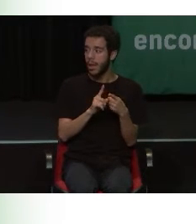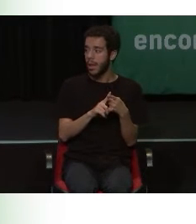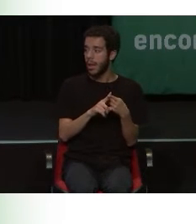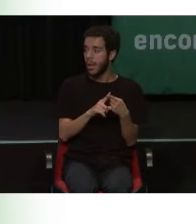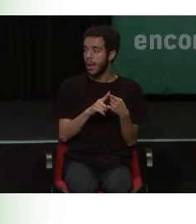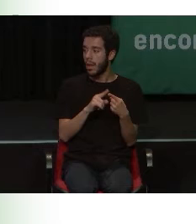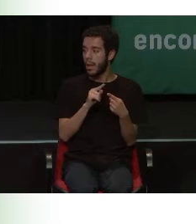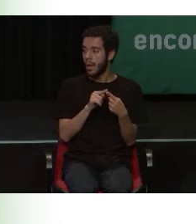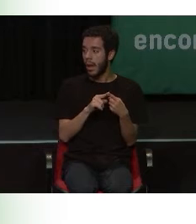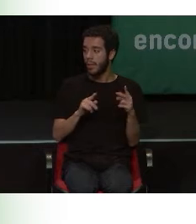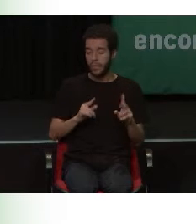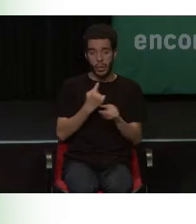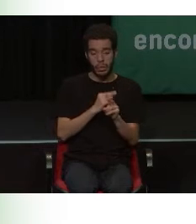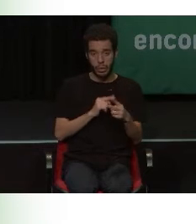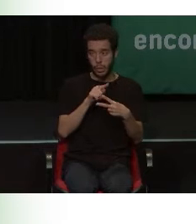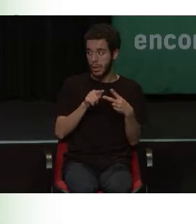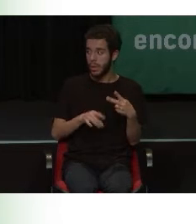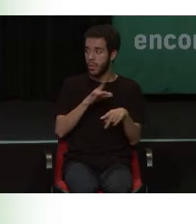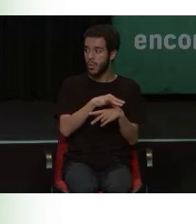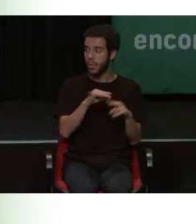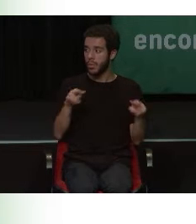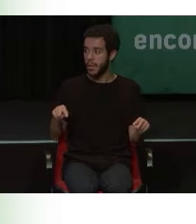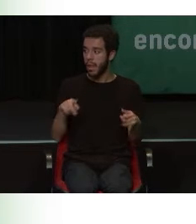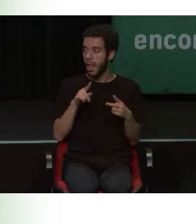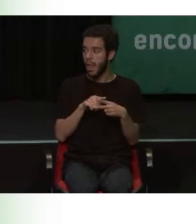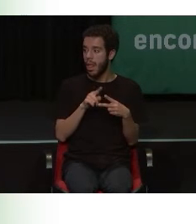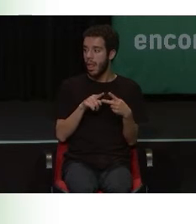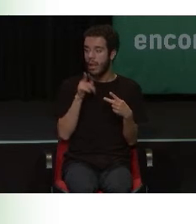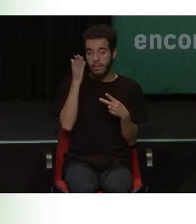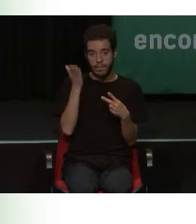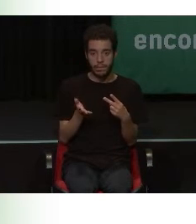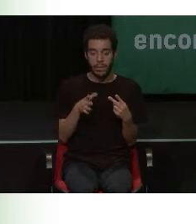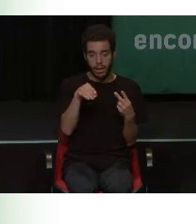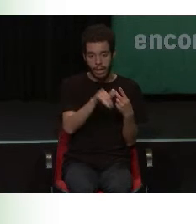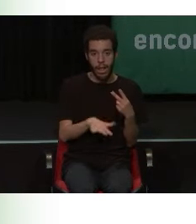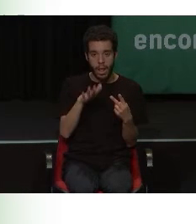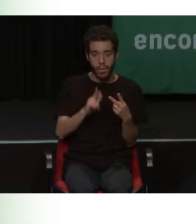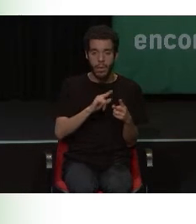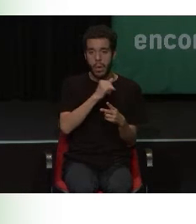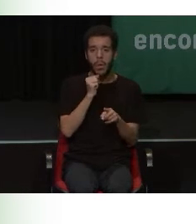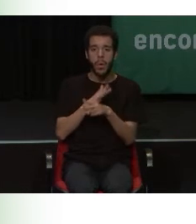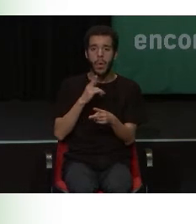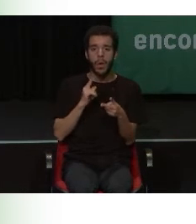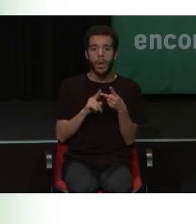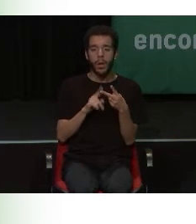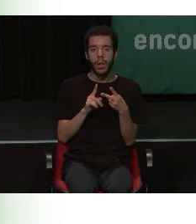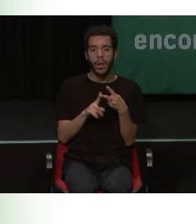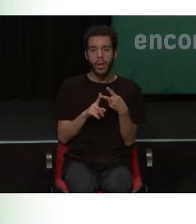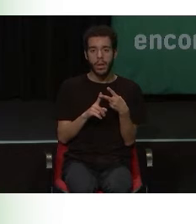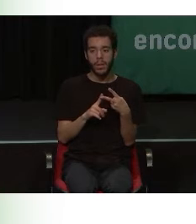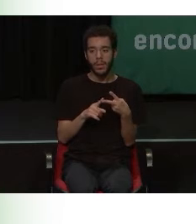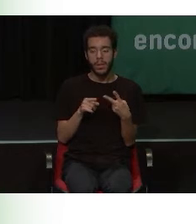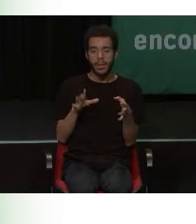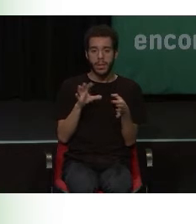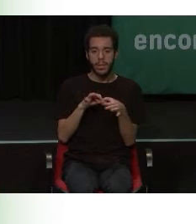workers at the Schlo hospital in the Lisbon area. and the other one is a collection of nursing home